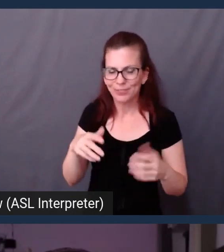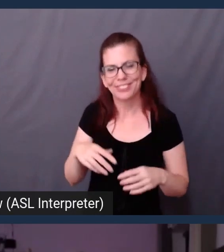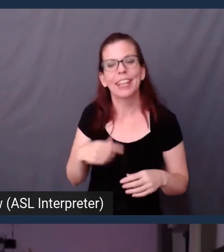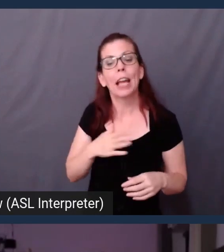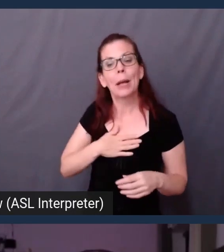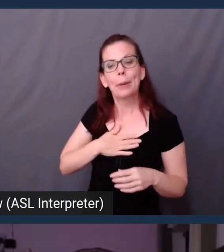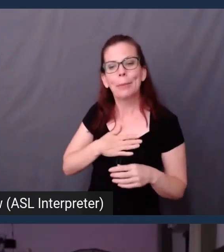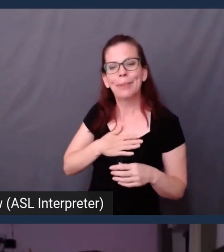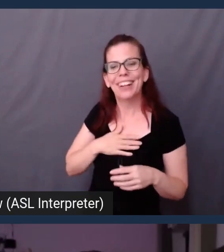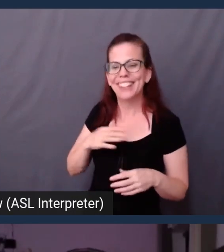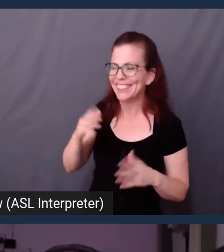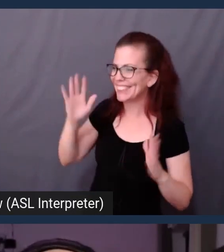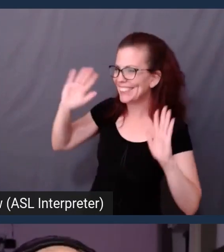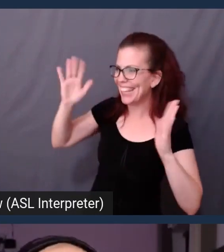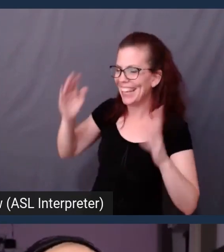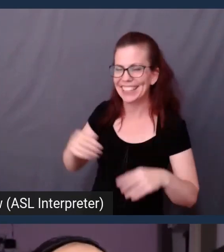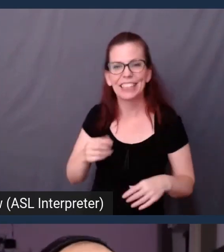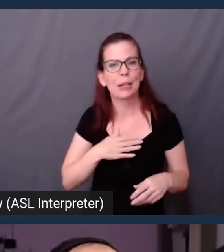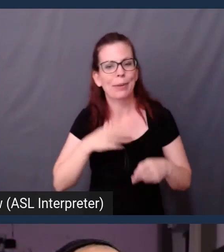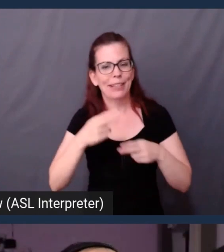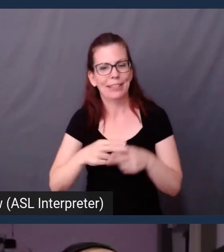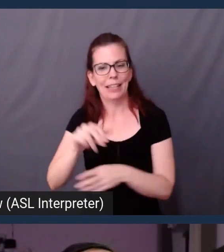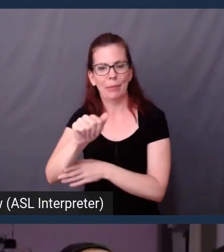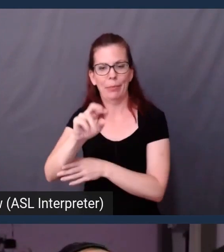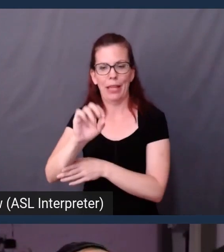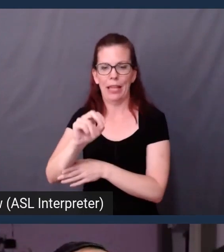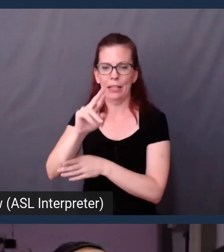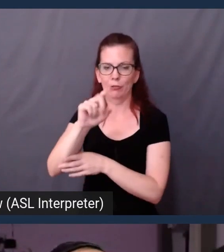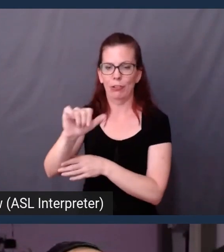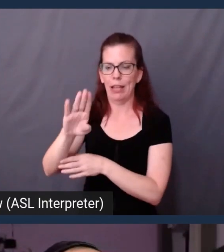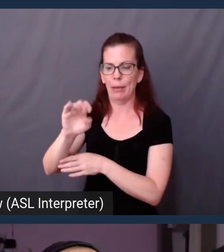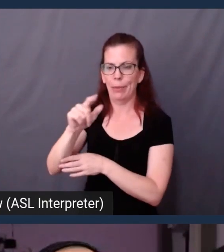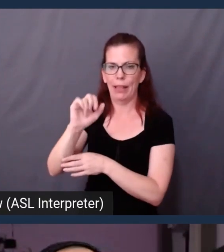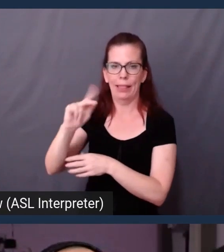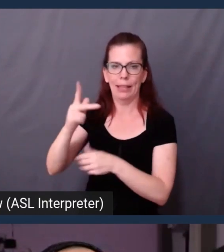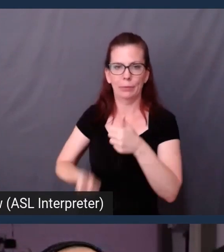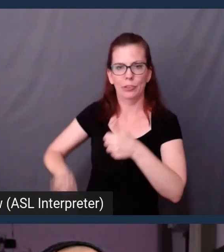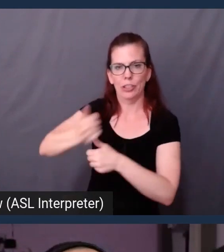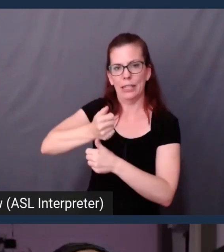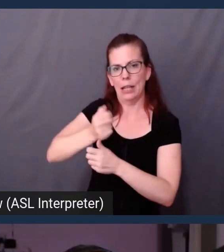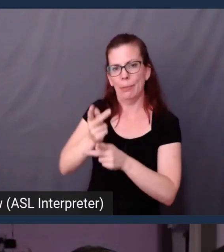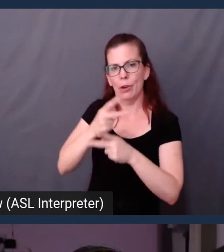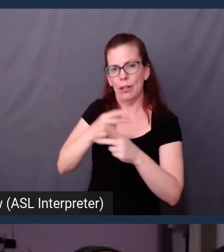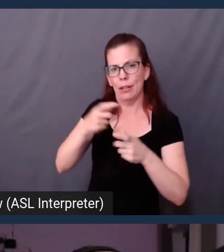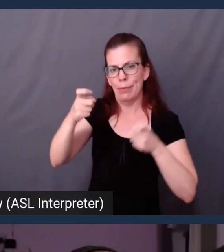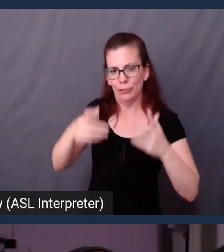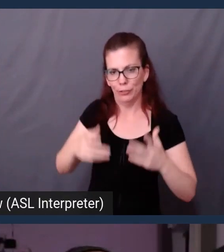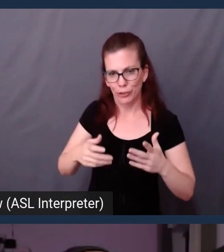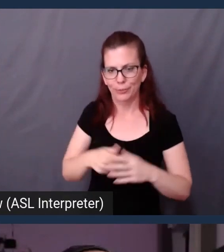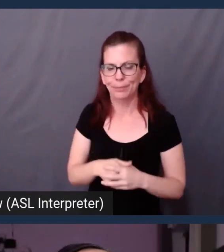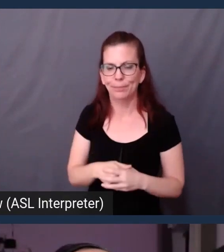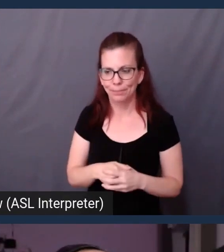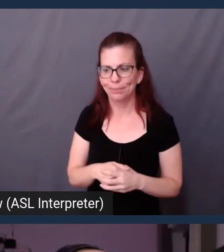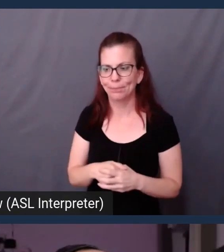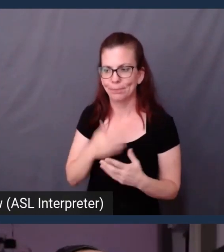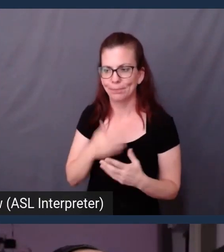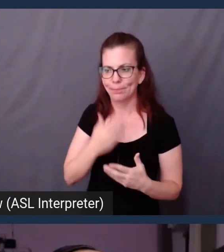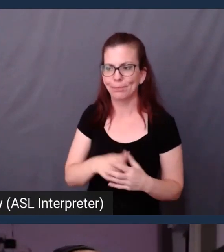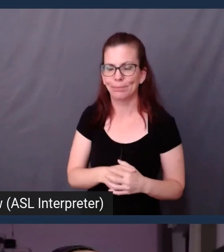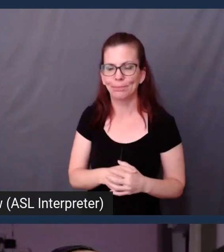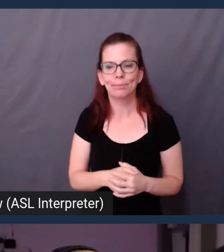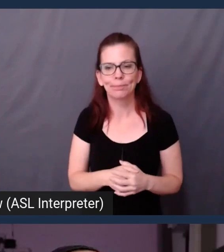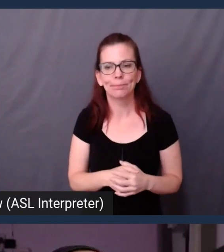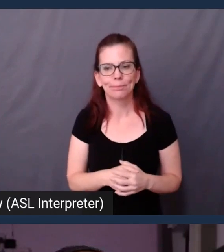is my name is Andre Belik. I'm a senior product manager at ElastiCache. And, excellent. Yeah.